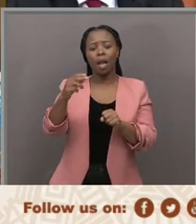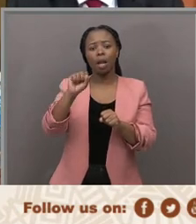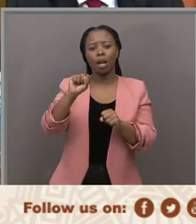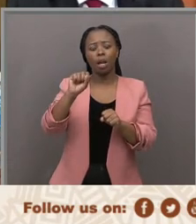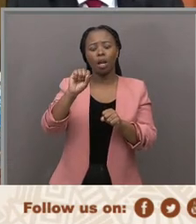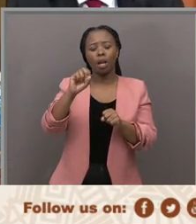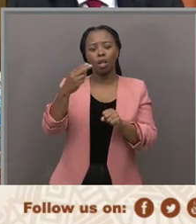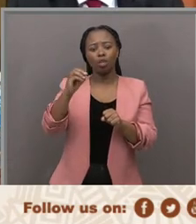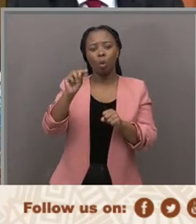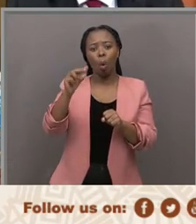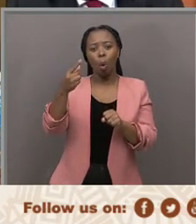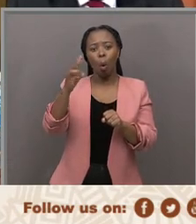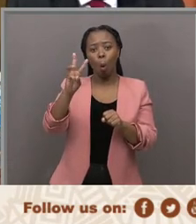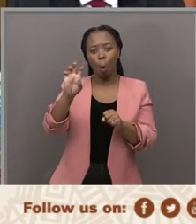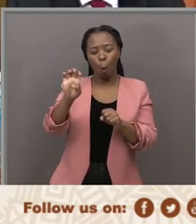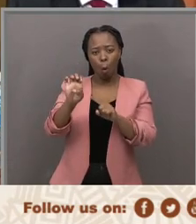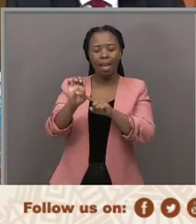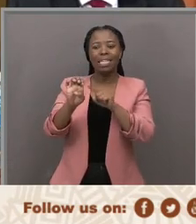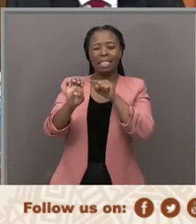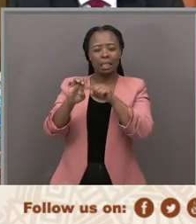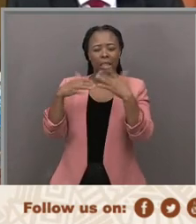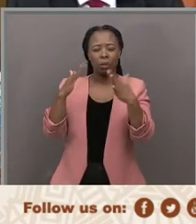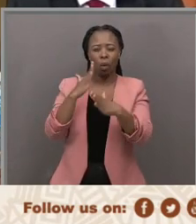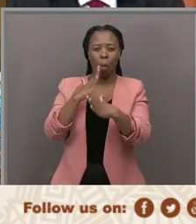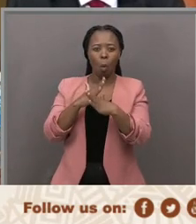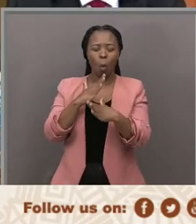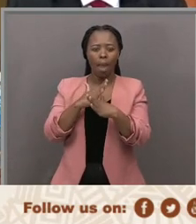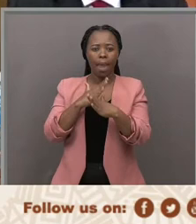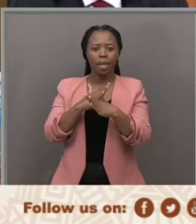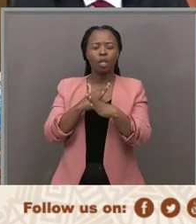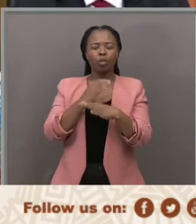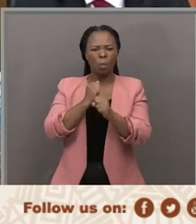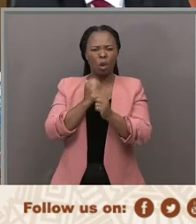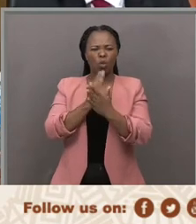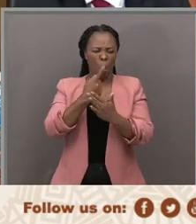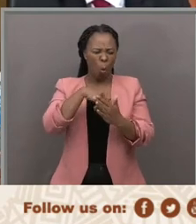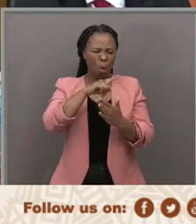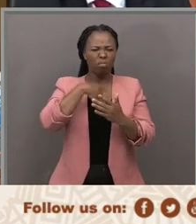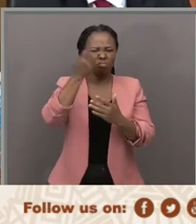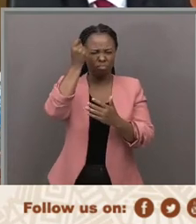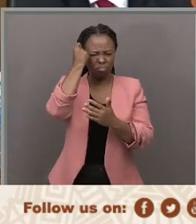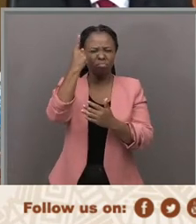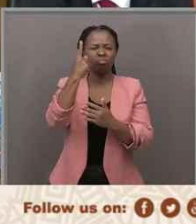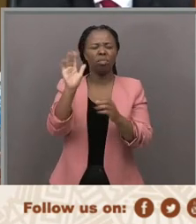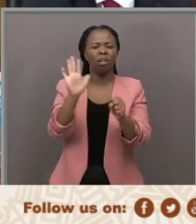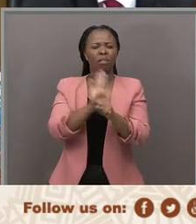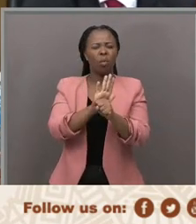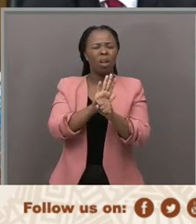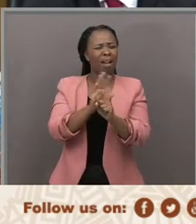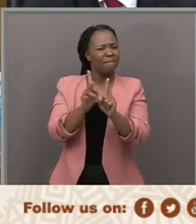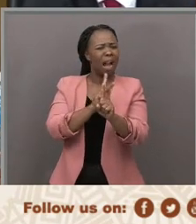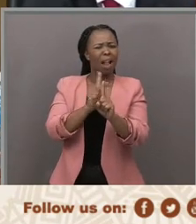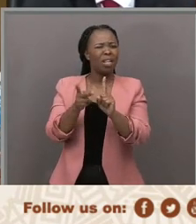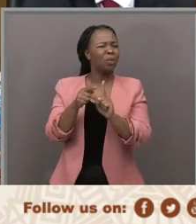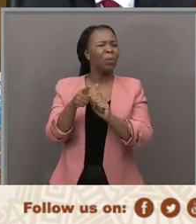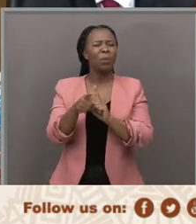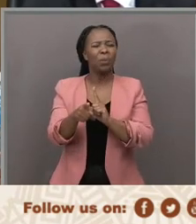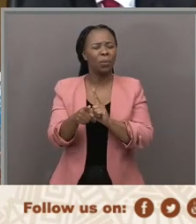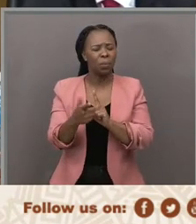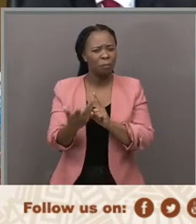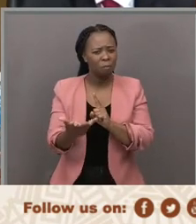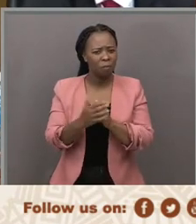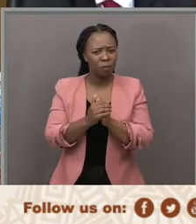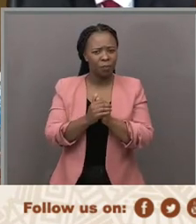in getting us to understand the profound underlying causes of the violence and the fact that the business model